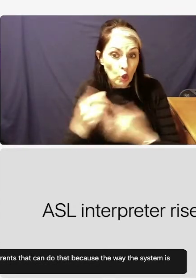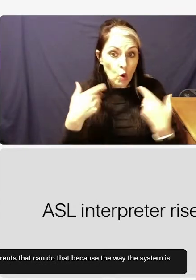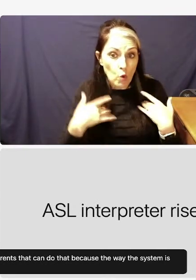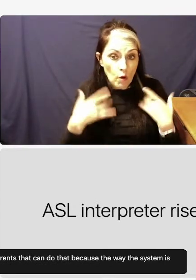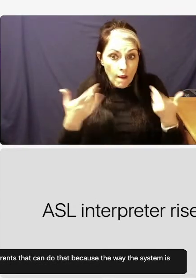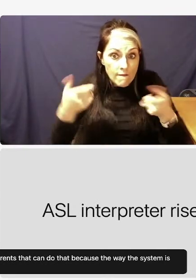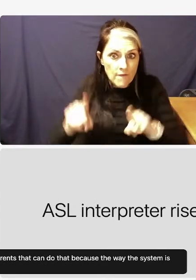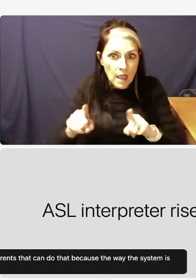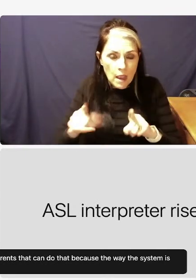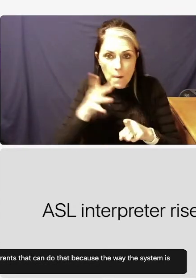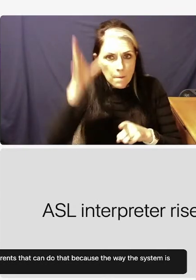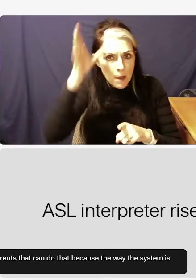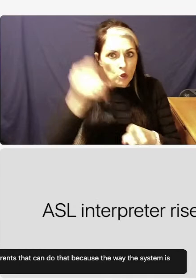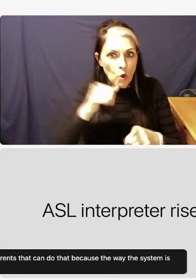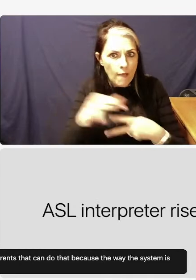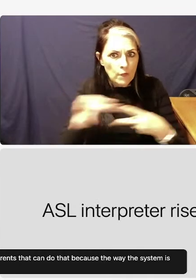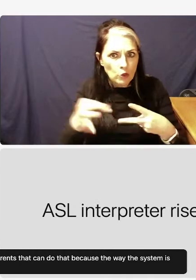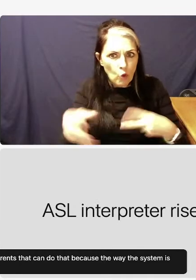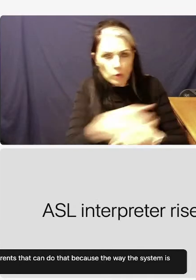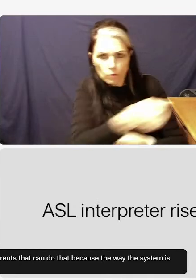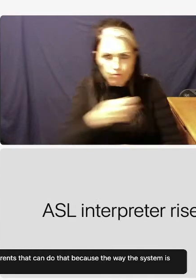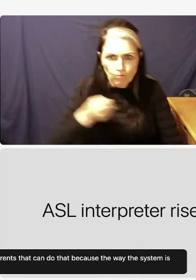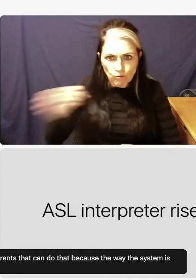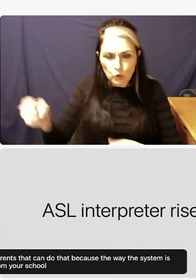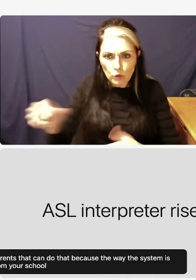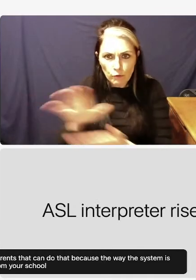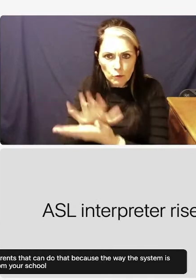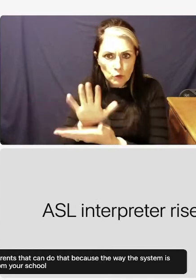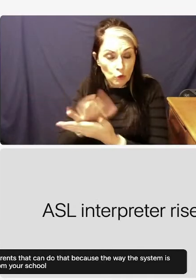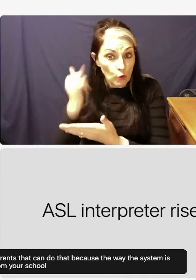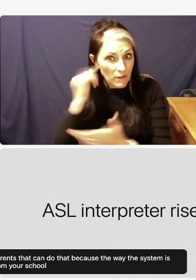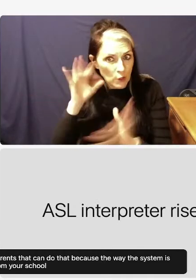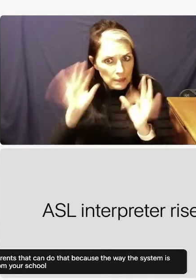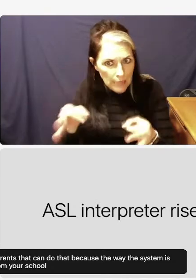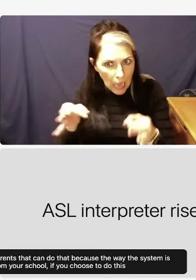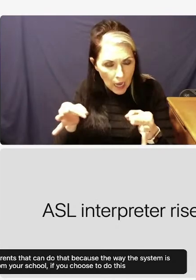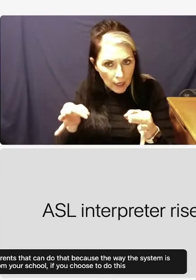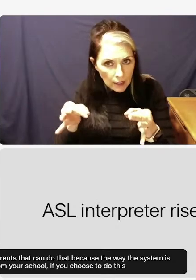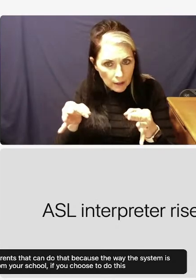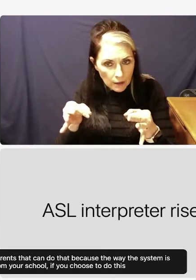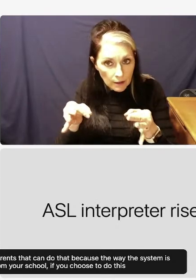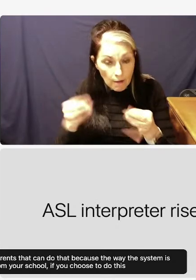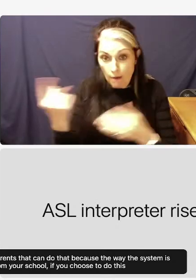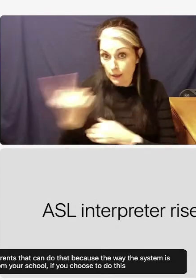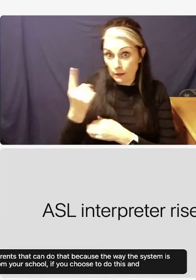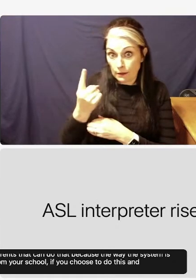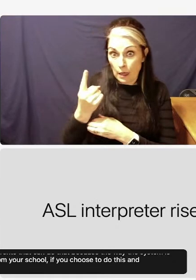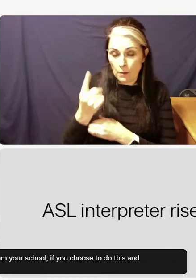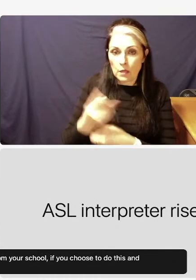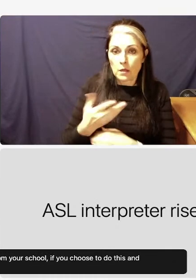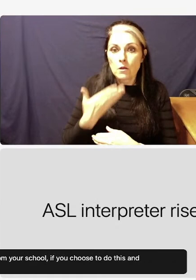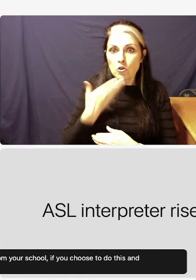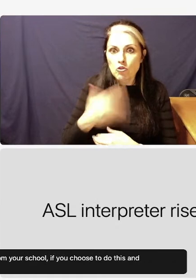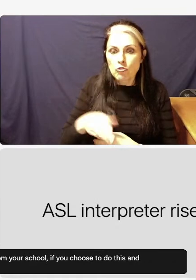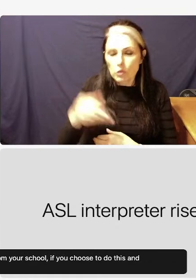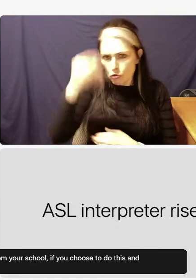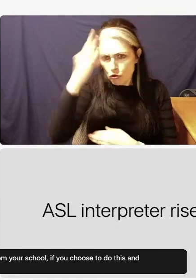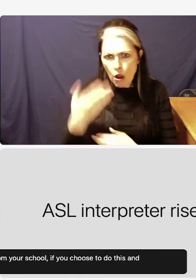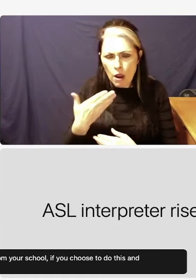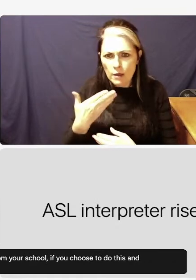parents don't have the choice to pull their kids from your school if you choose to do this and something god forbid happens to these